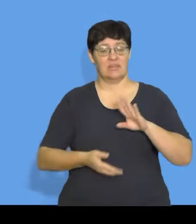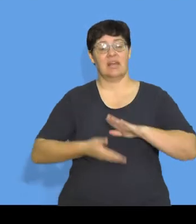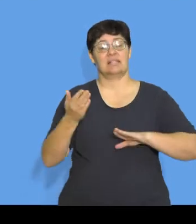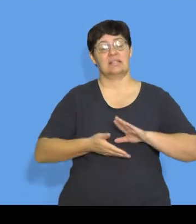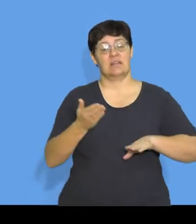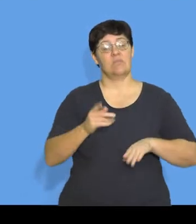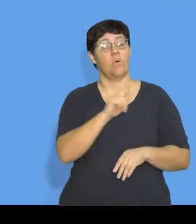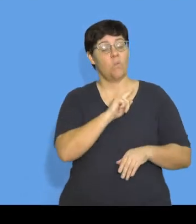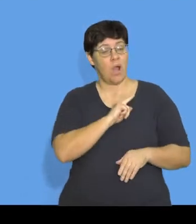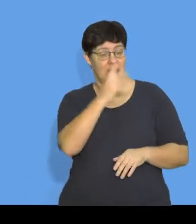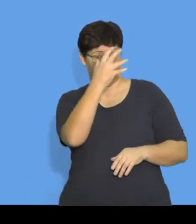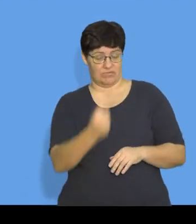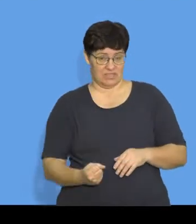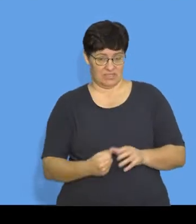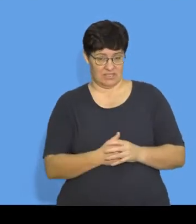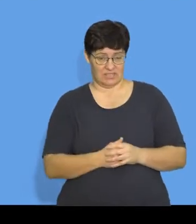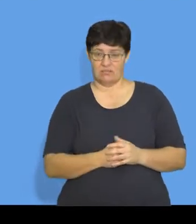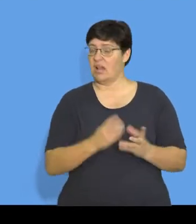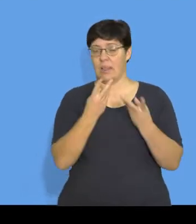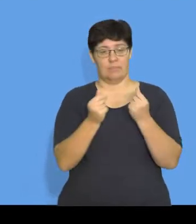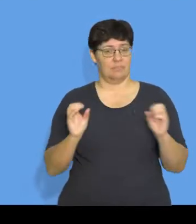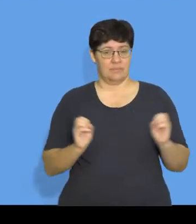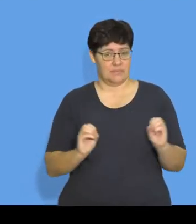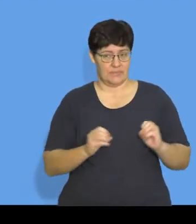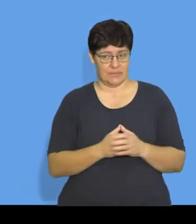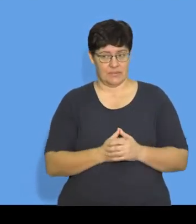acceleration due to gravity, that doesn't disappear,